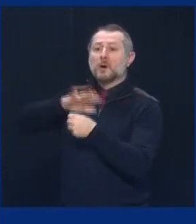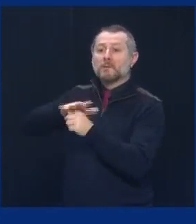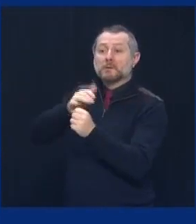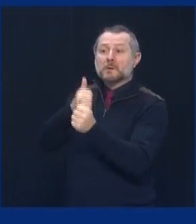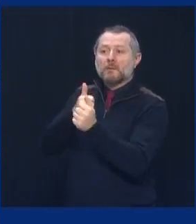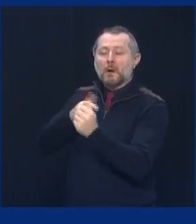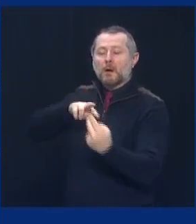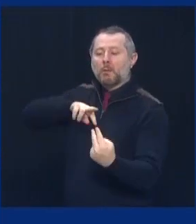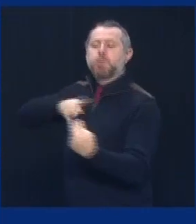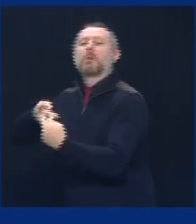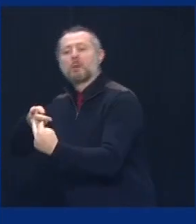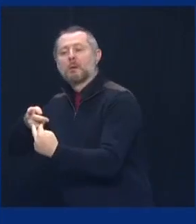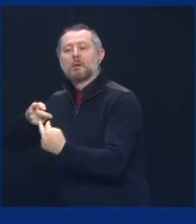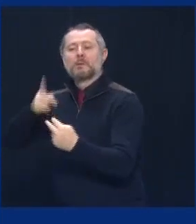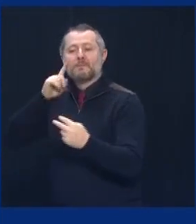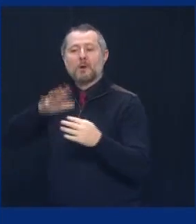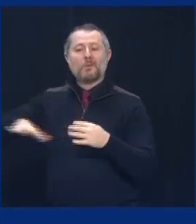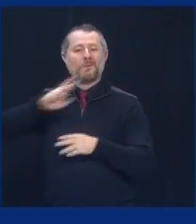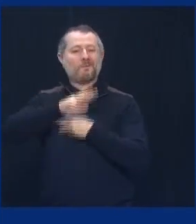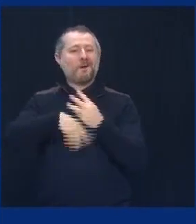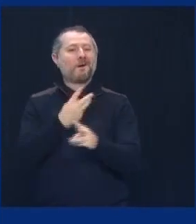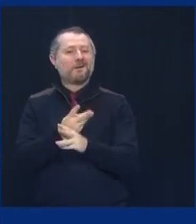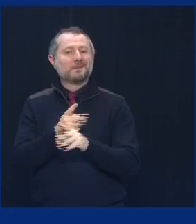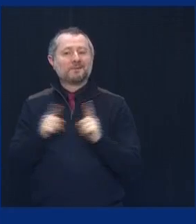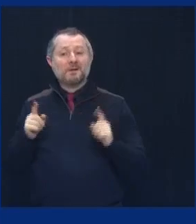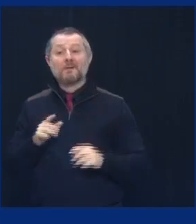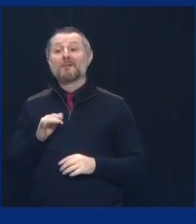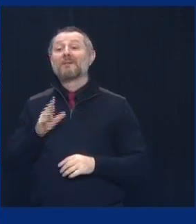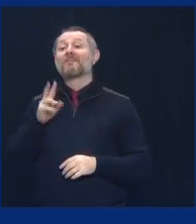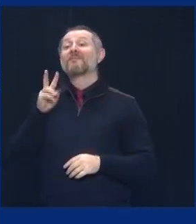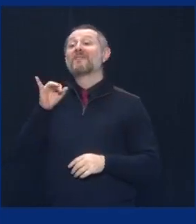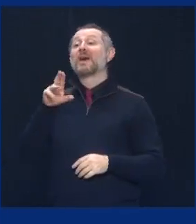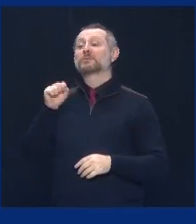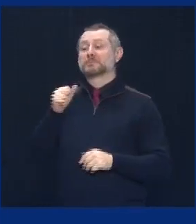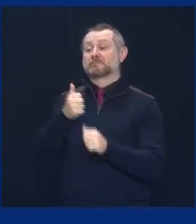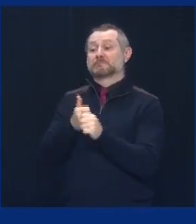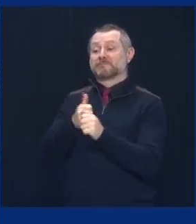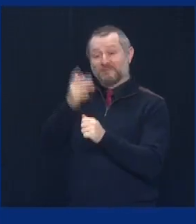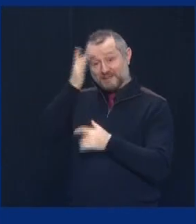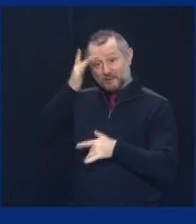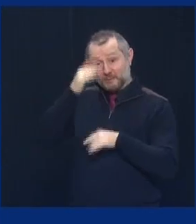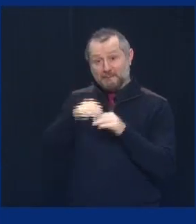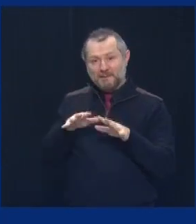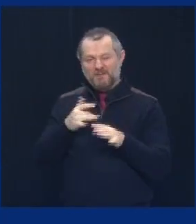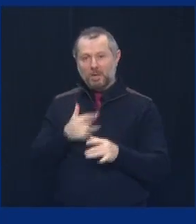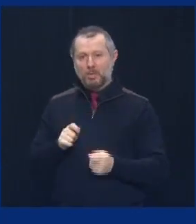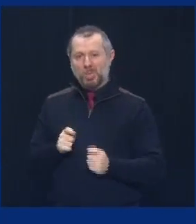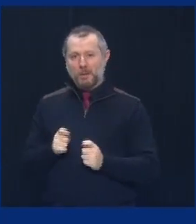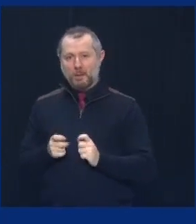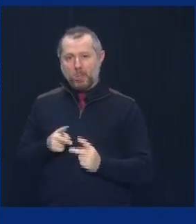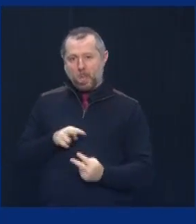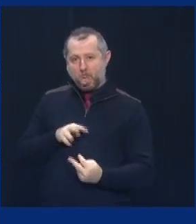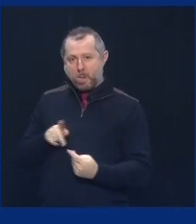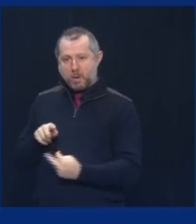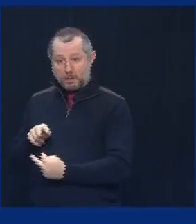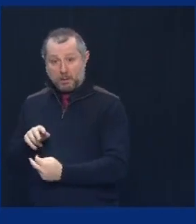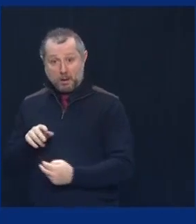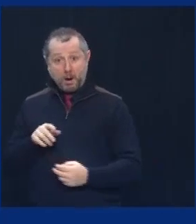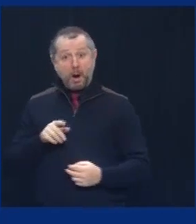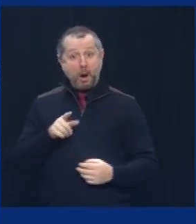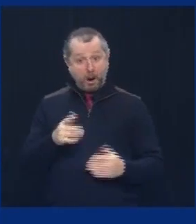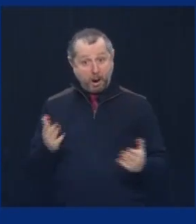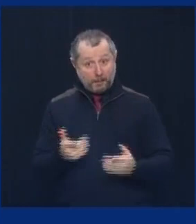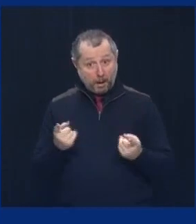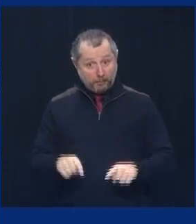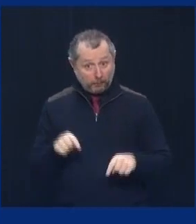The virus has always a little bit of a mutation. That's very common with viruses. But we have not seen that anywhere, whether